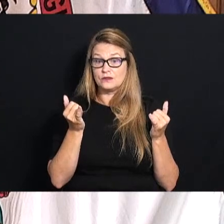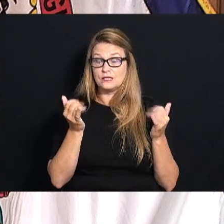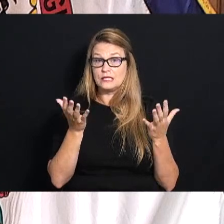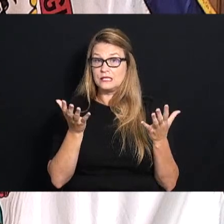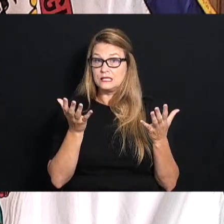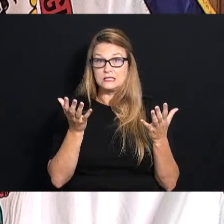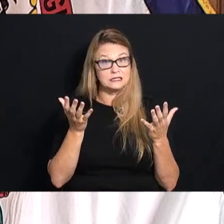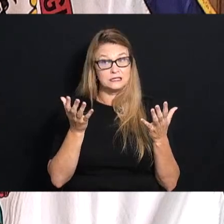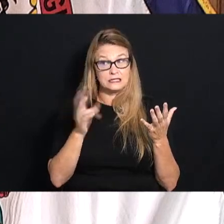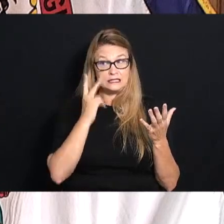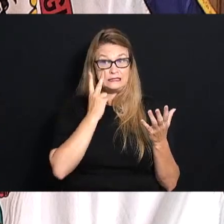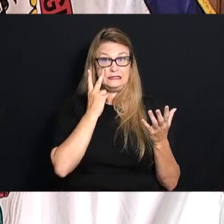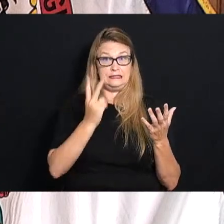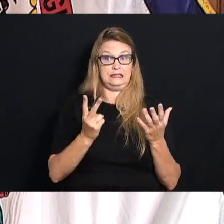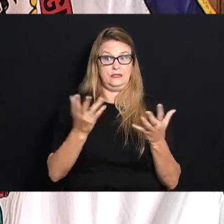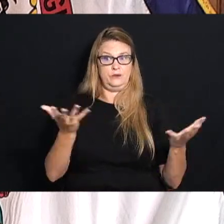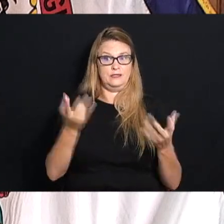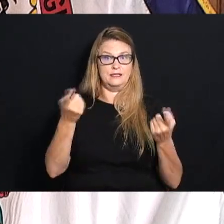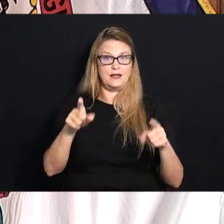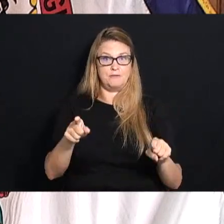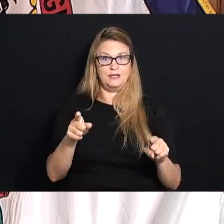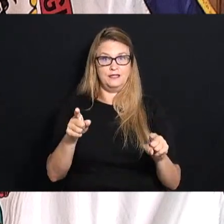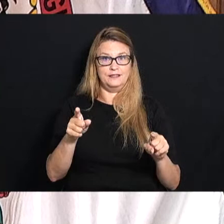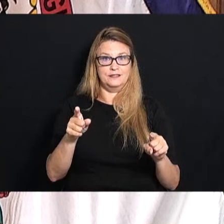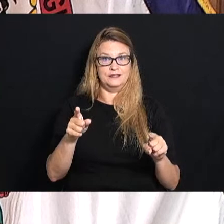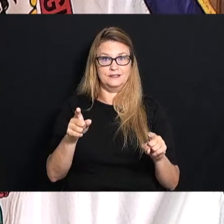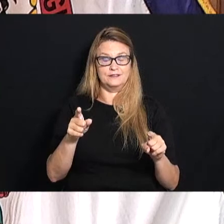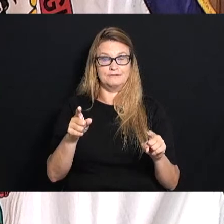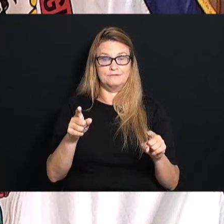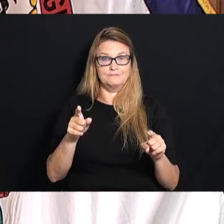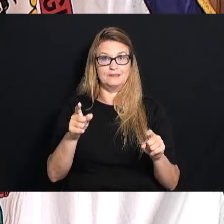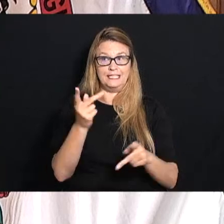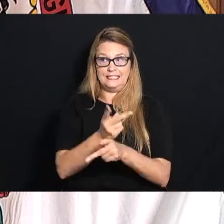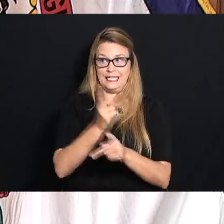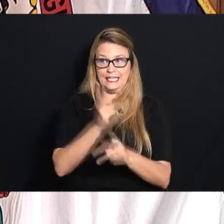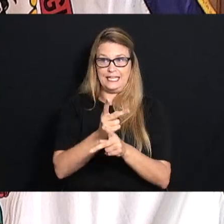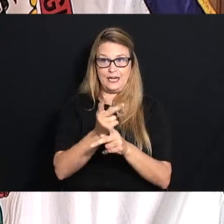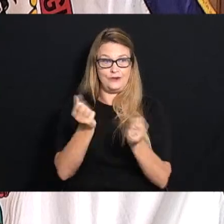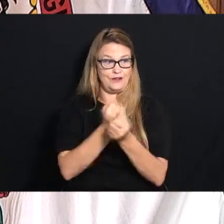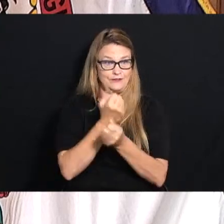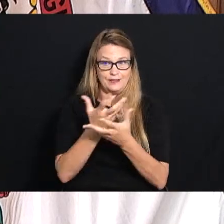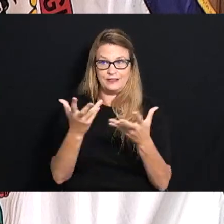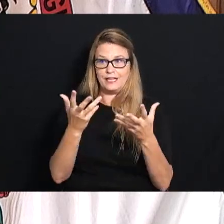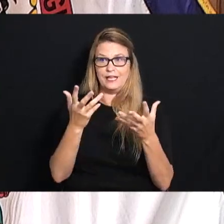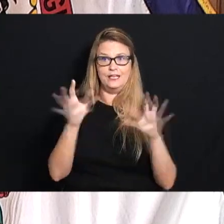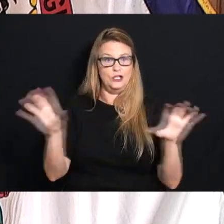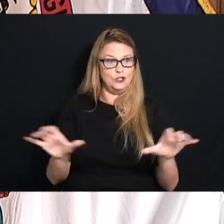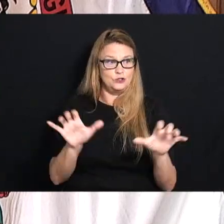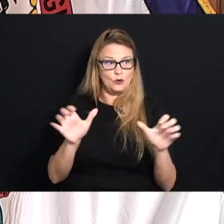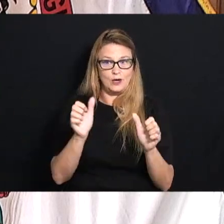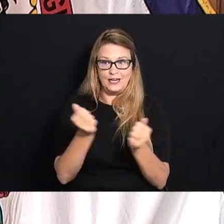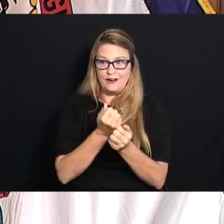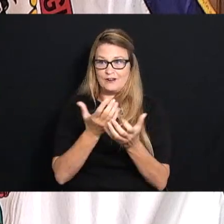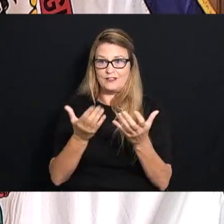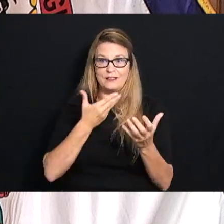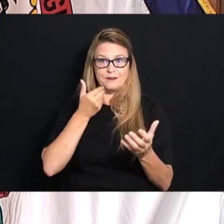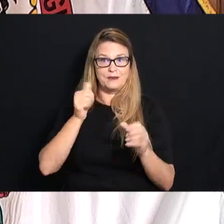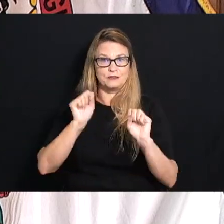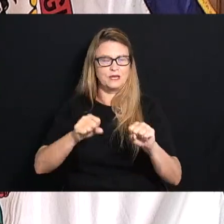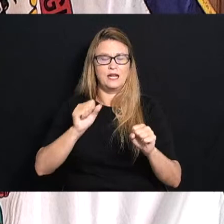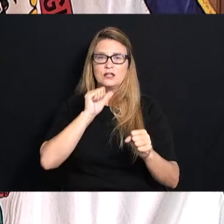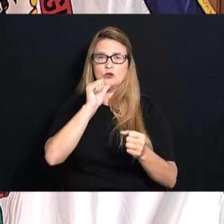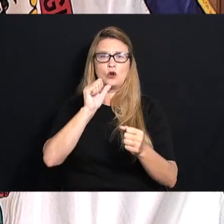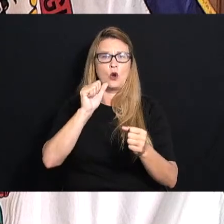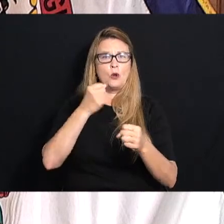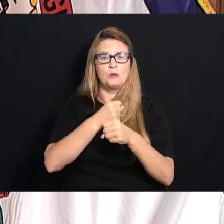mean, that's all there is to it. Mind the store. Do the prudent things. Do what you can do, but don't get crazy.